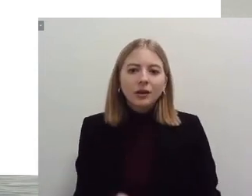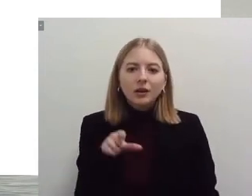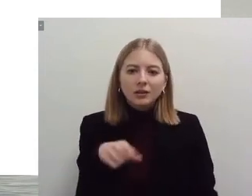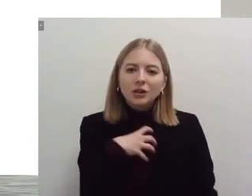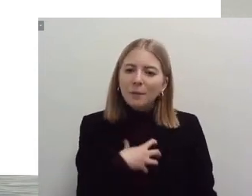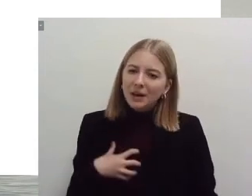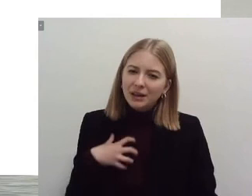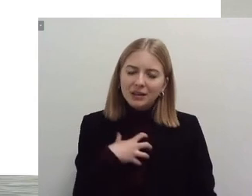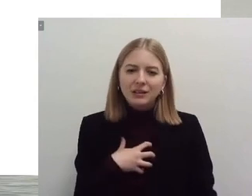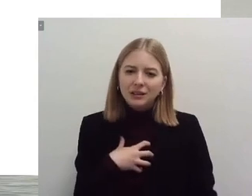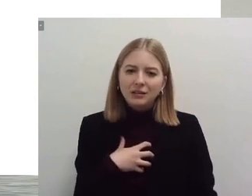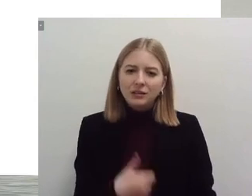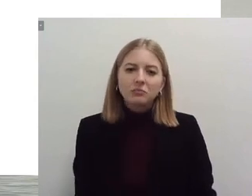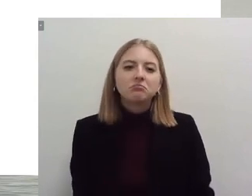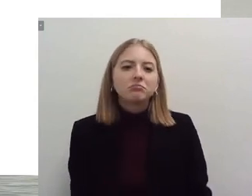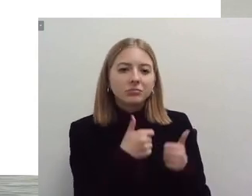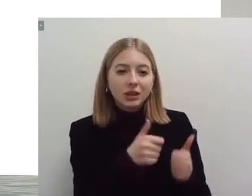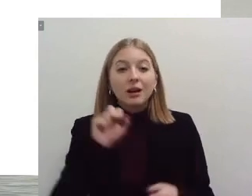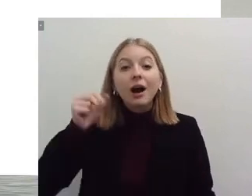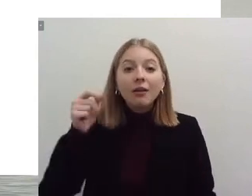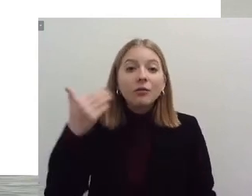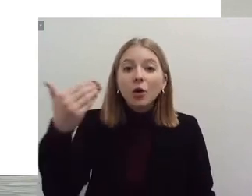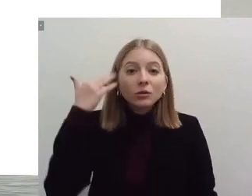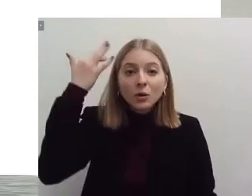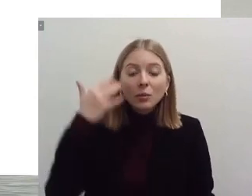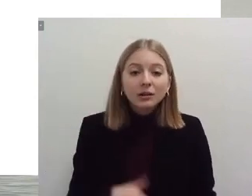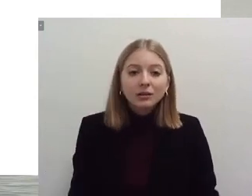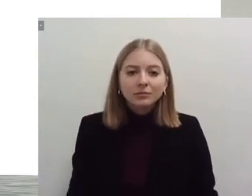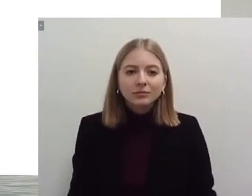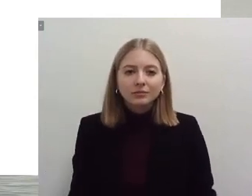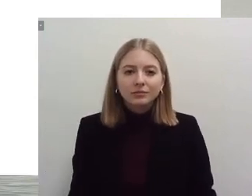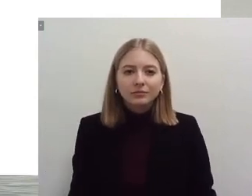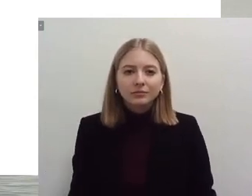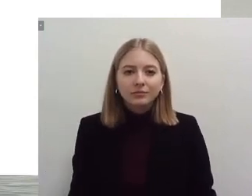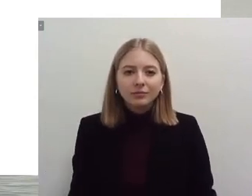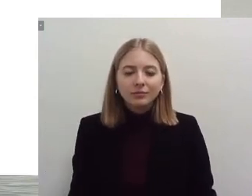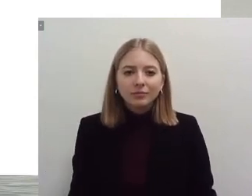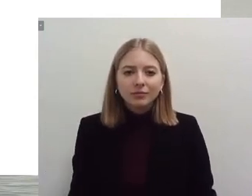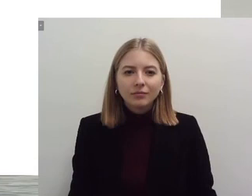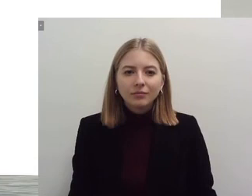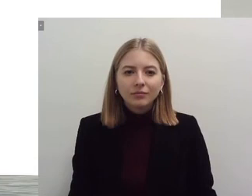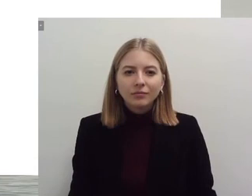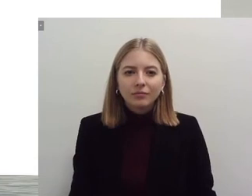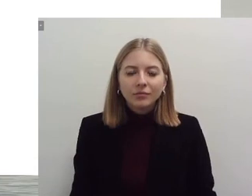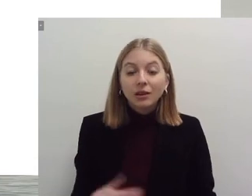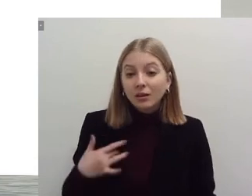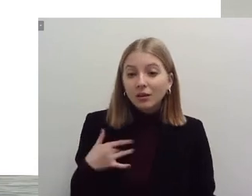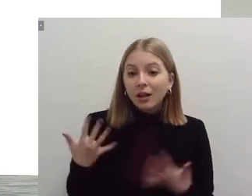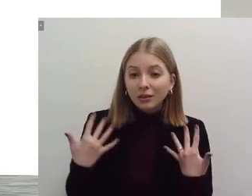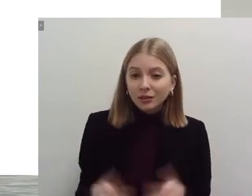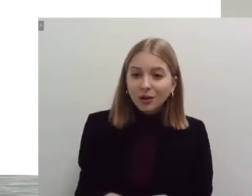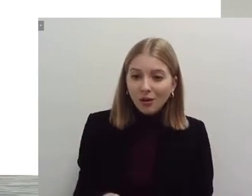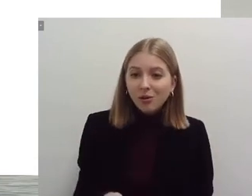key message? Well, maybe we have already heard this message from Leah,